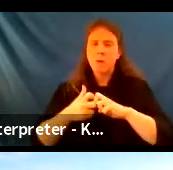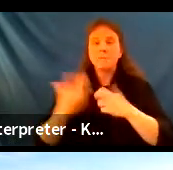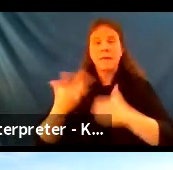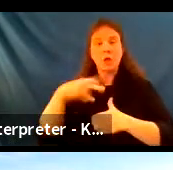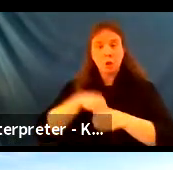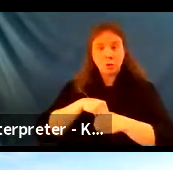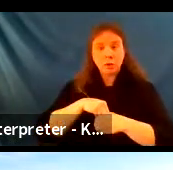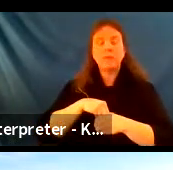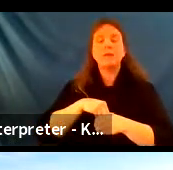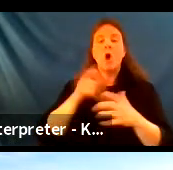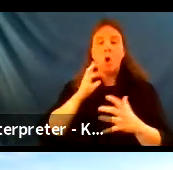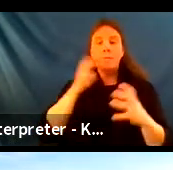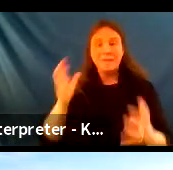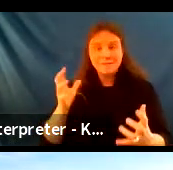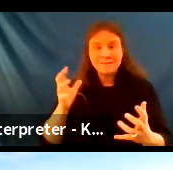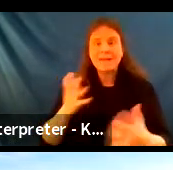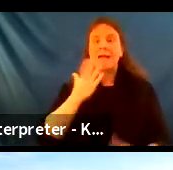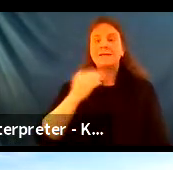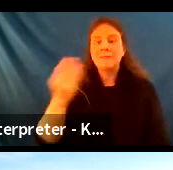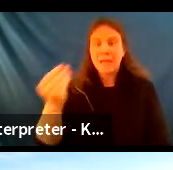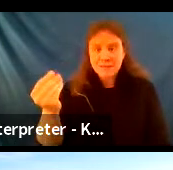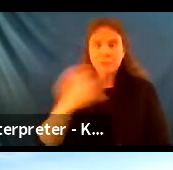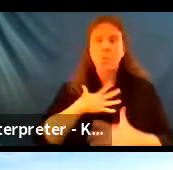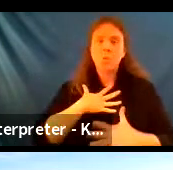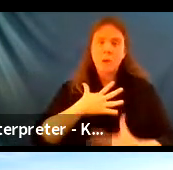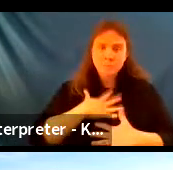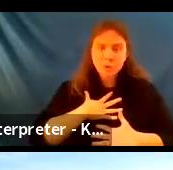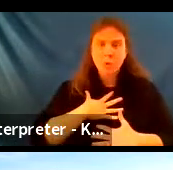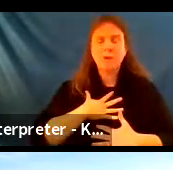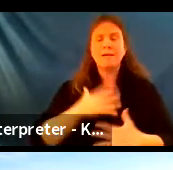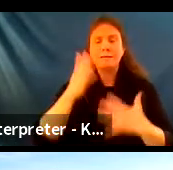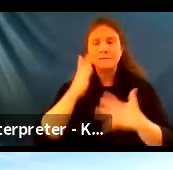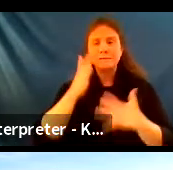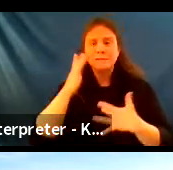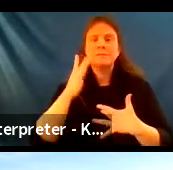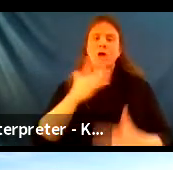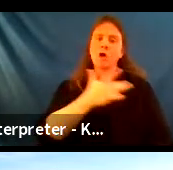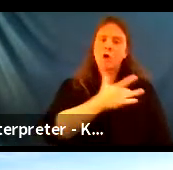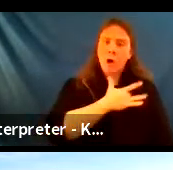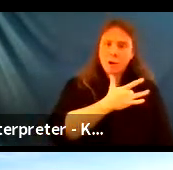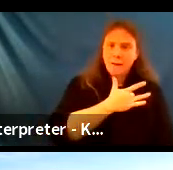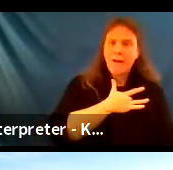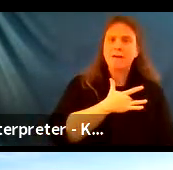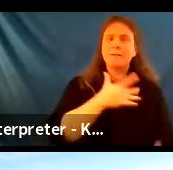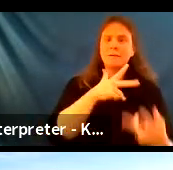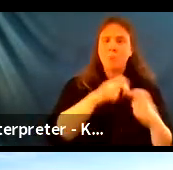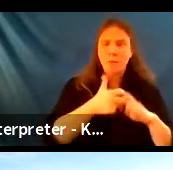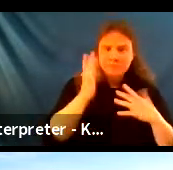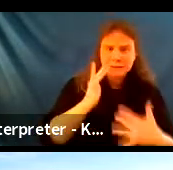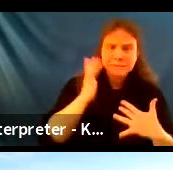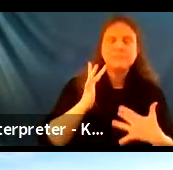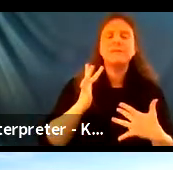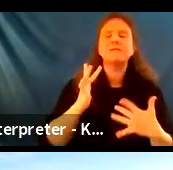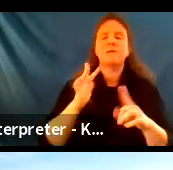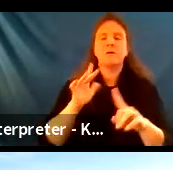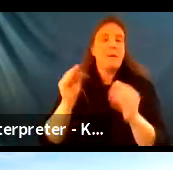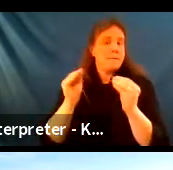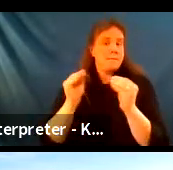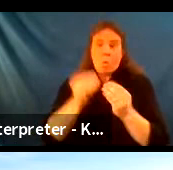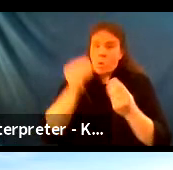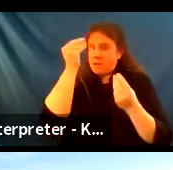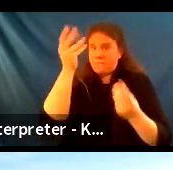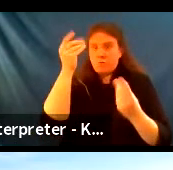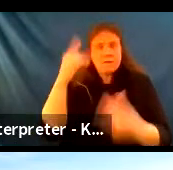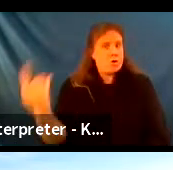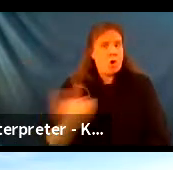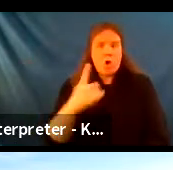cardiac disease, diabetes. I would say that more information is always needed.